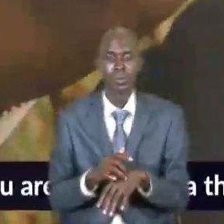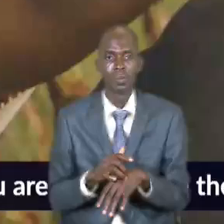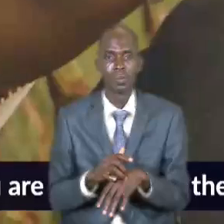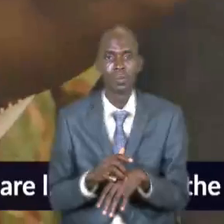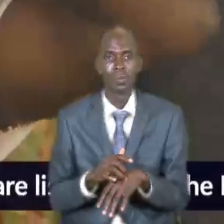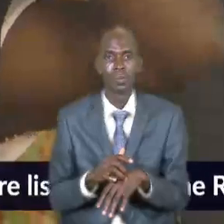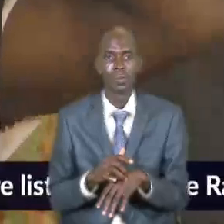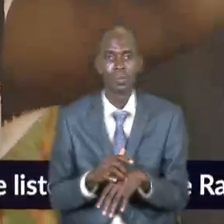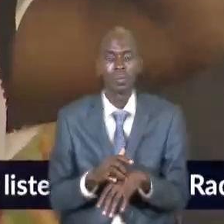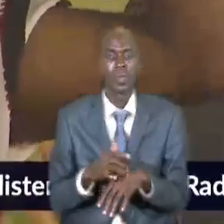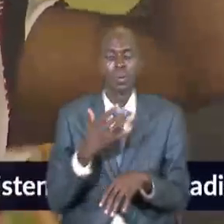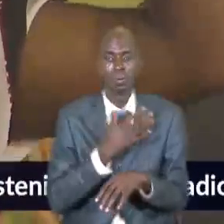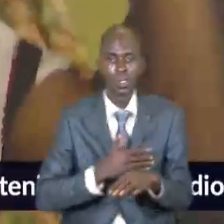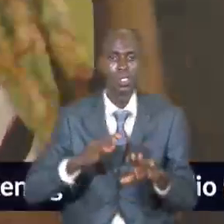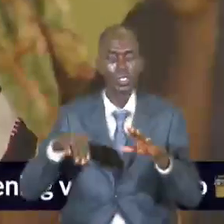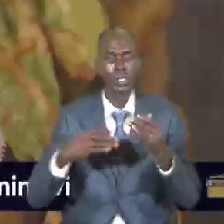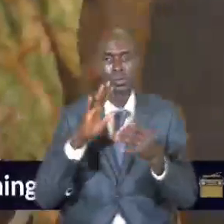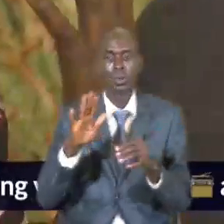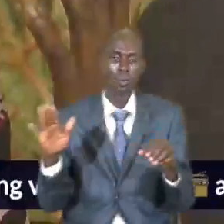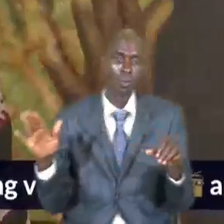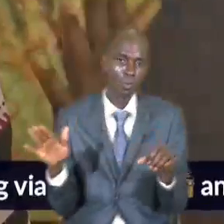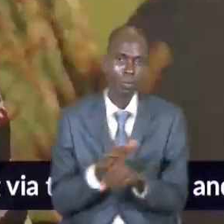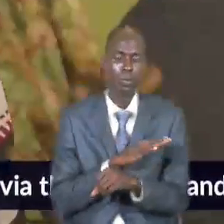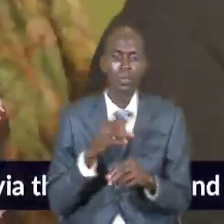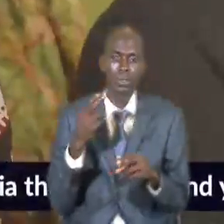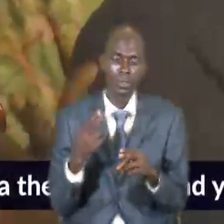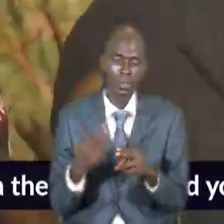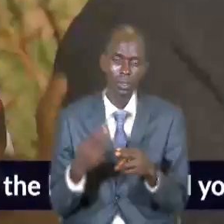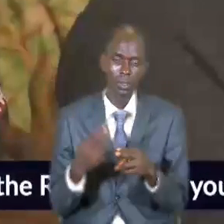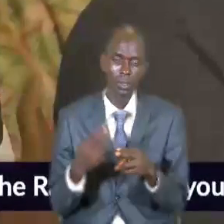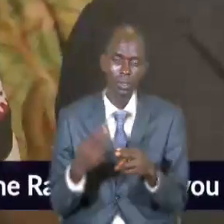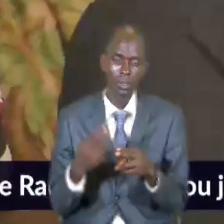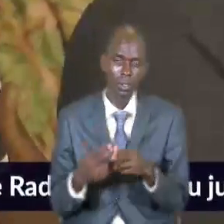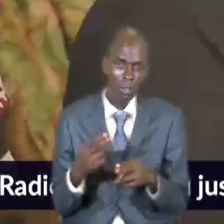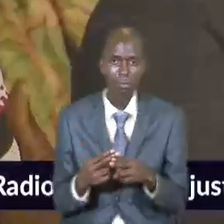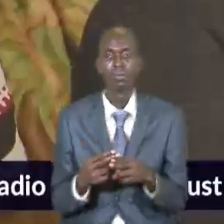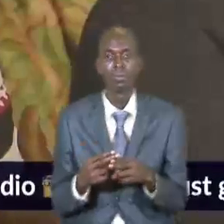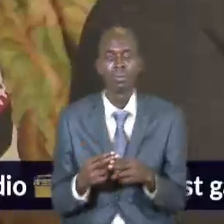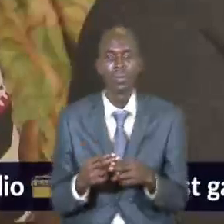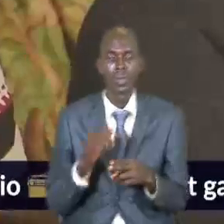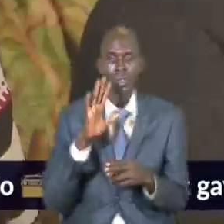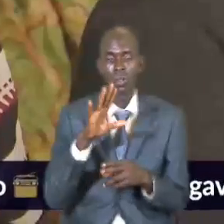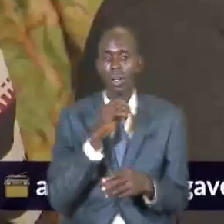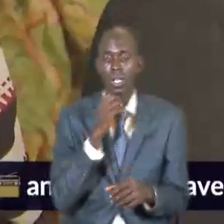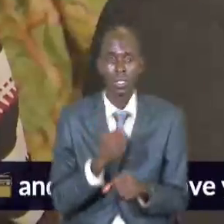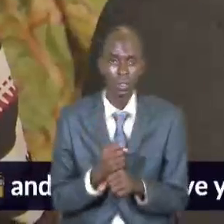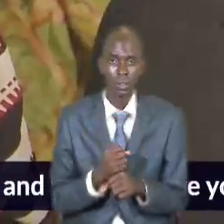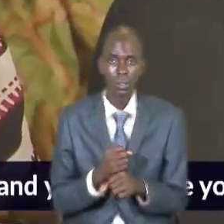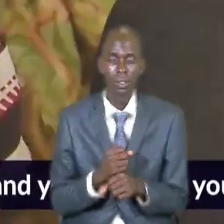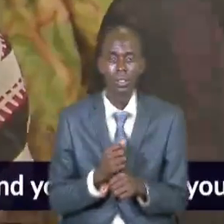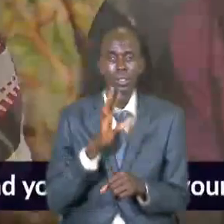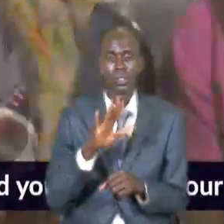details. Your name, your age, your phone numbers, 11